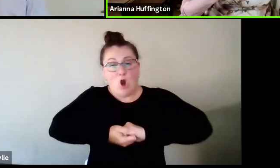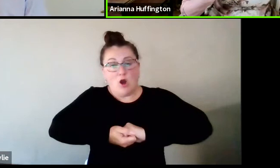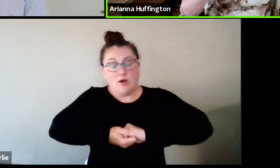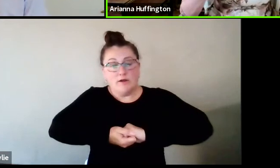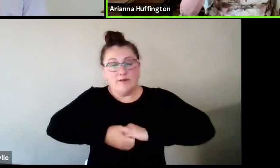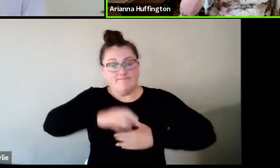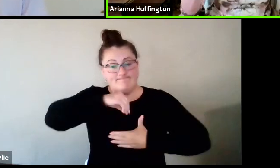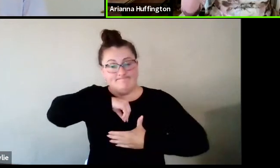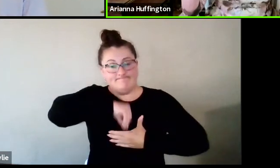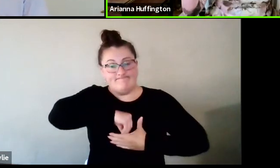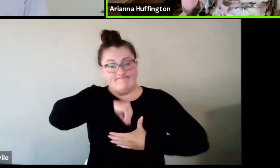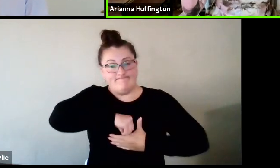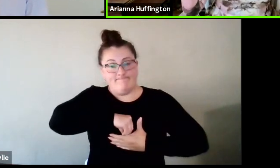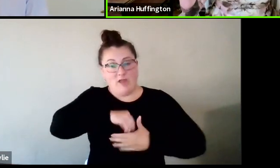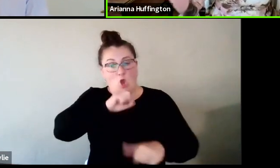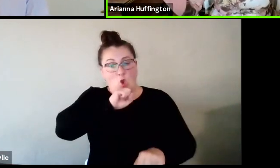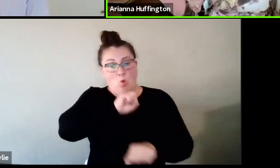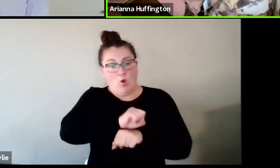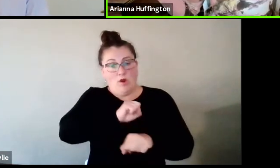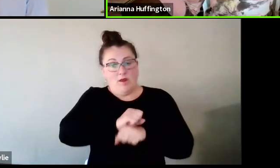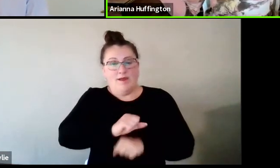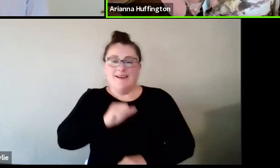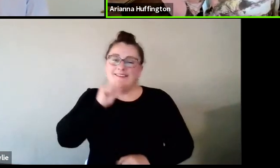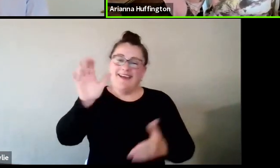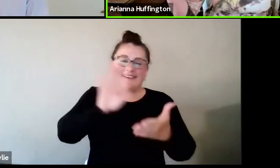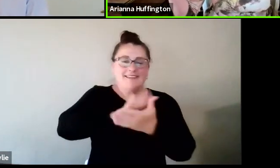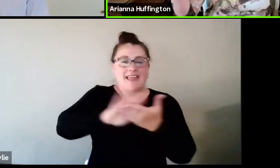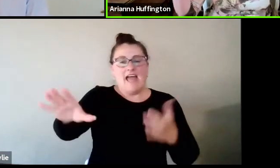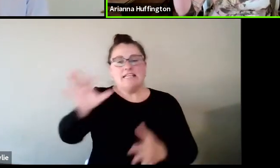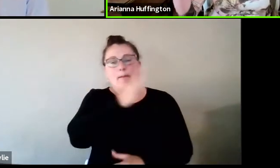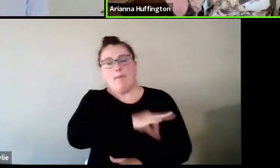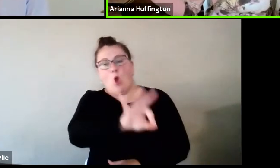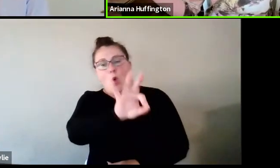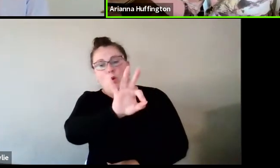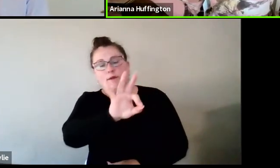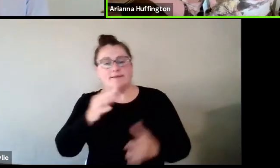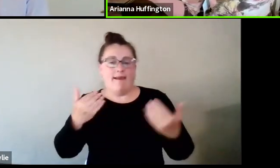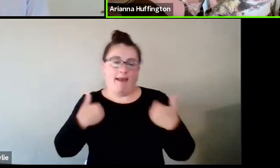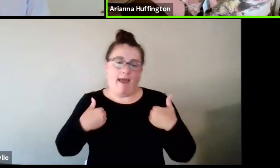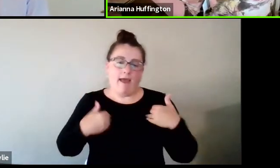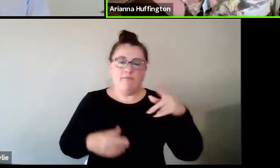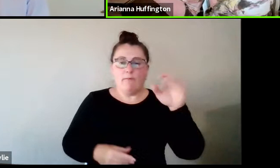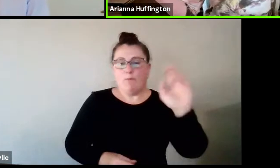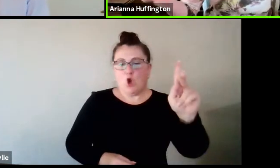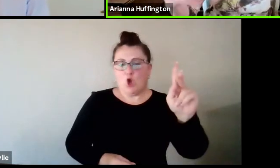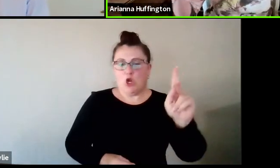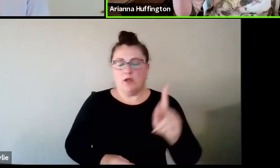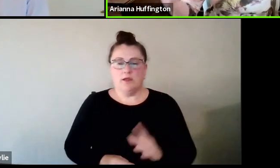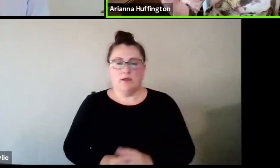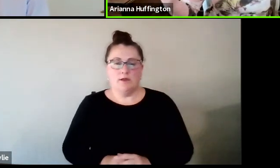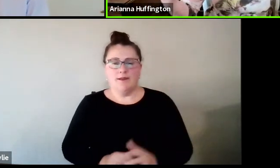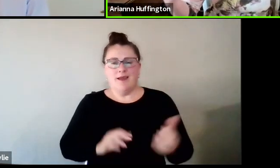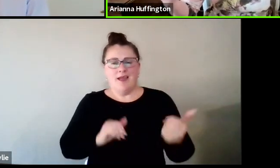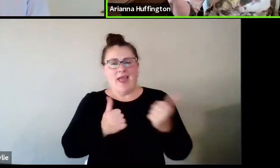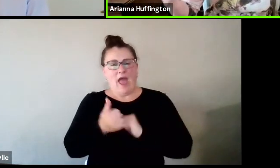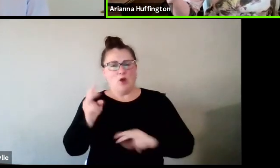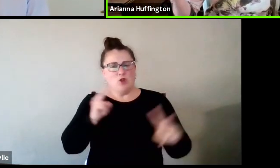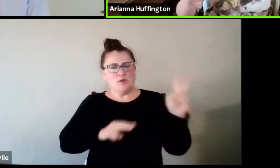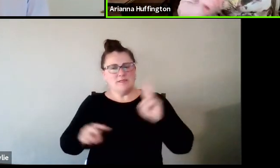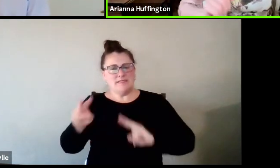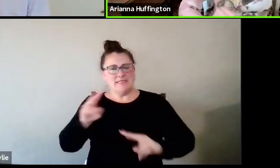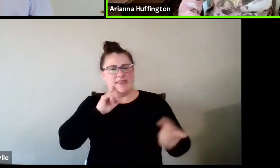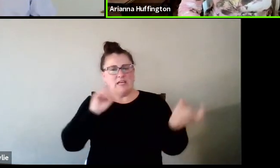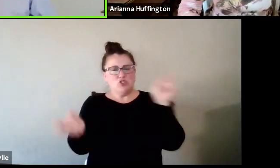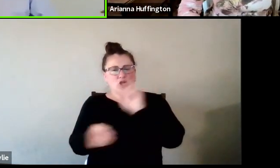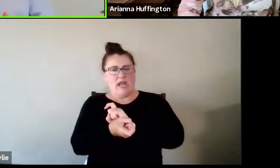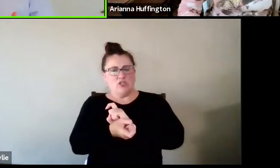of work rather than a nice-to-have perk of work. So how do you see that